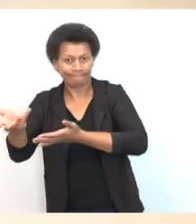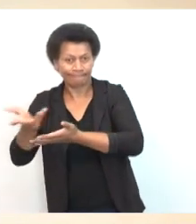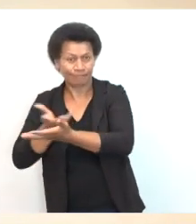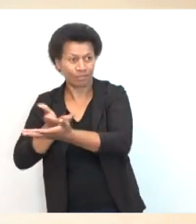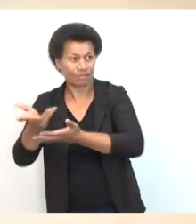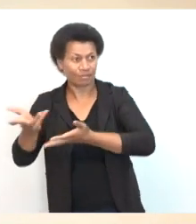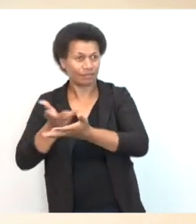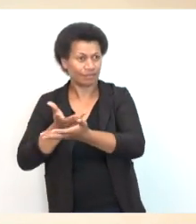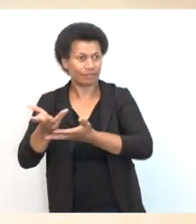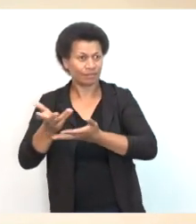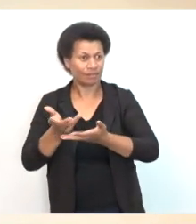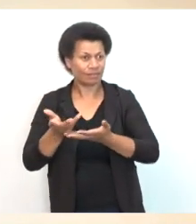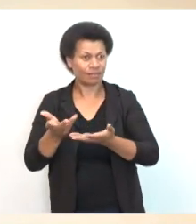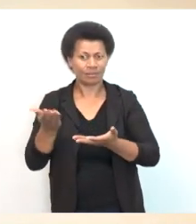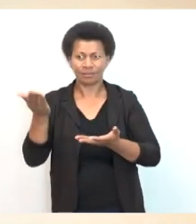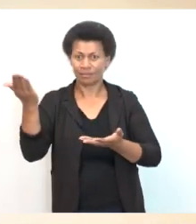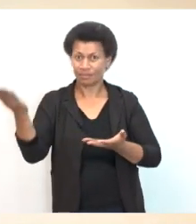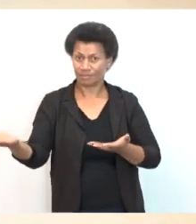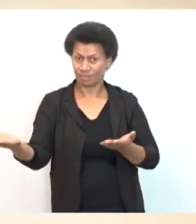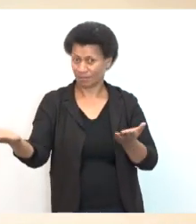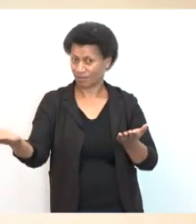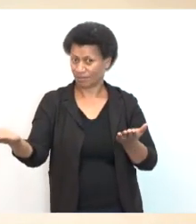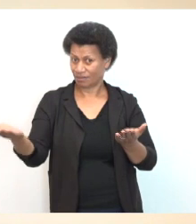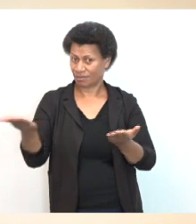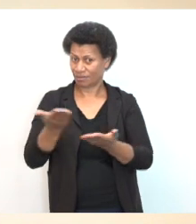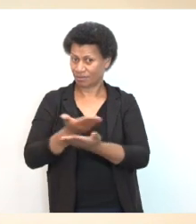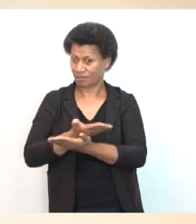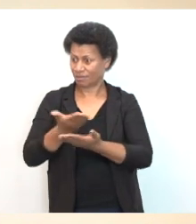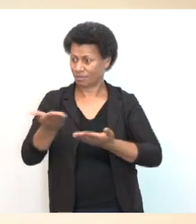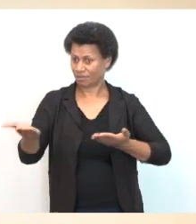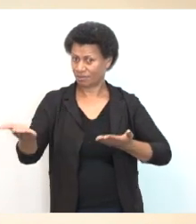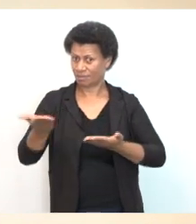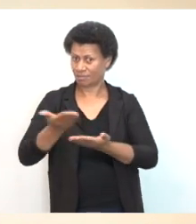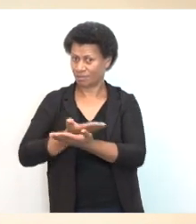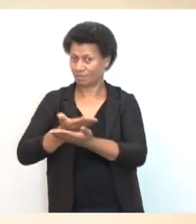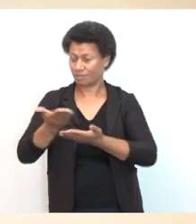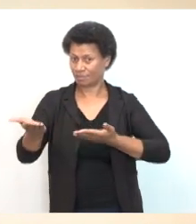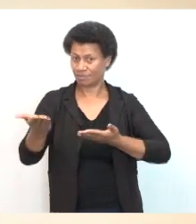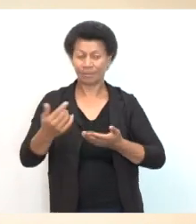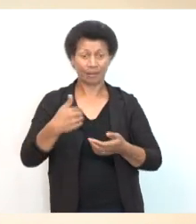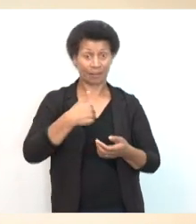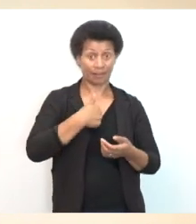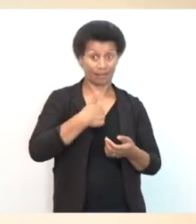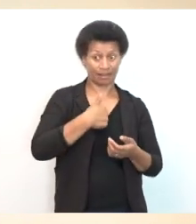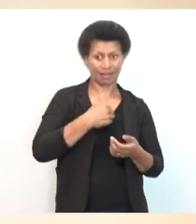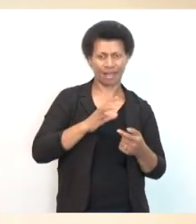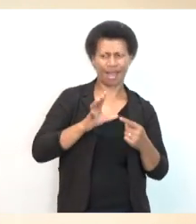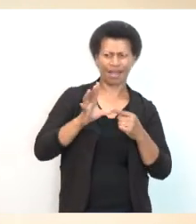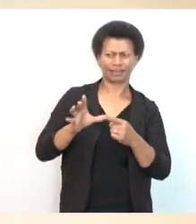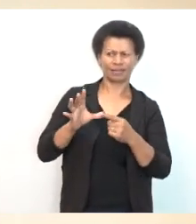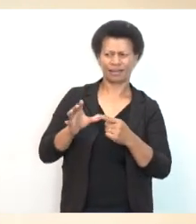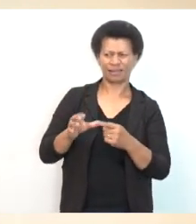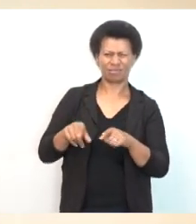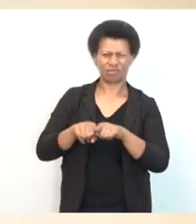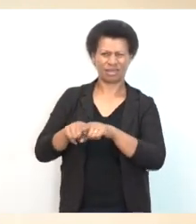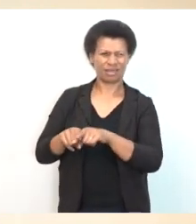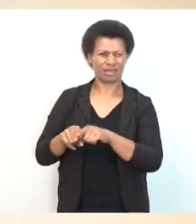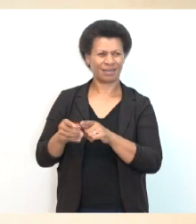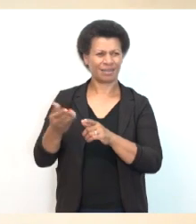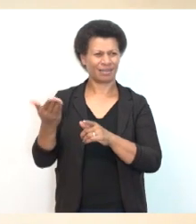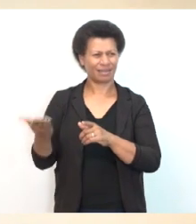Lydia, move on from the ABC. Sir, I note your mention of offering the hand of friendship to Mr. Kayum and to the FijiFirst